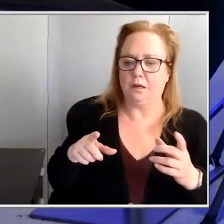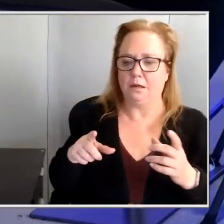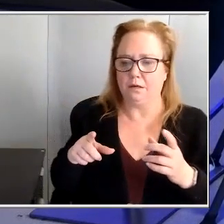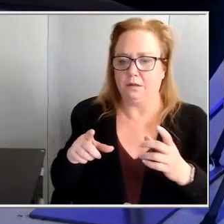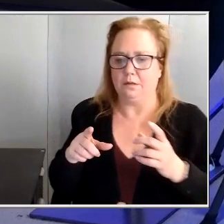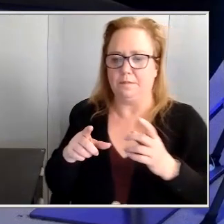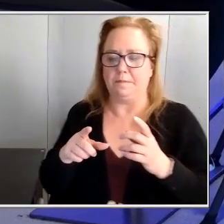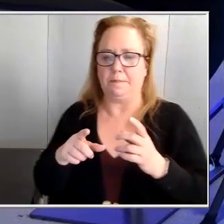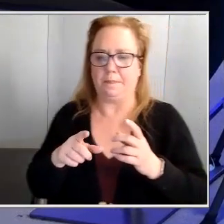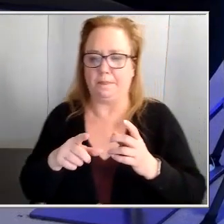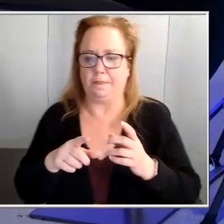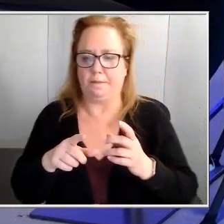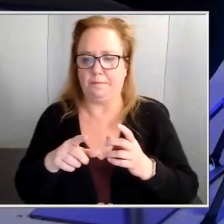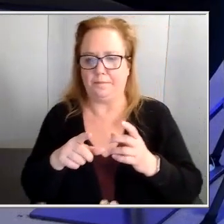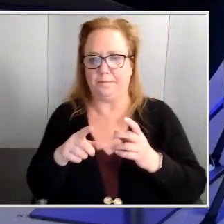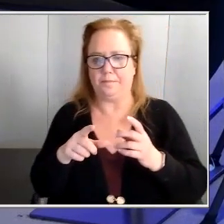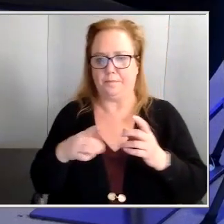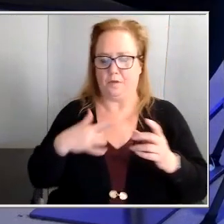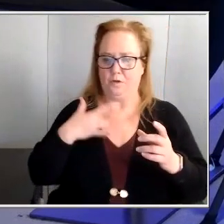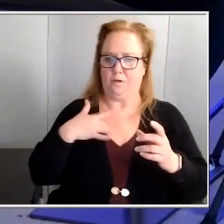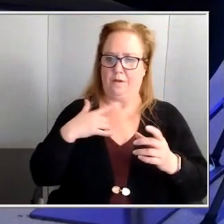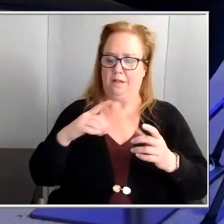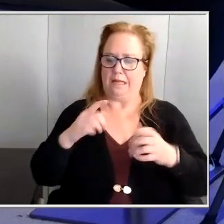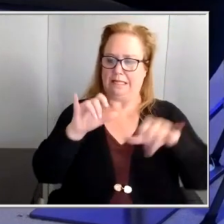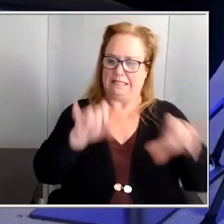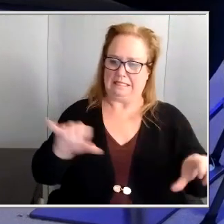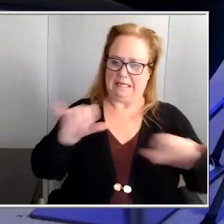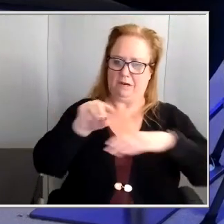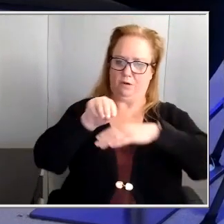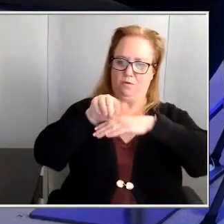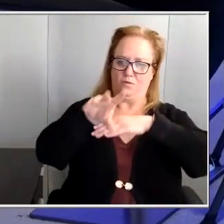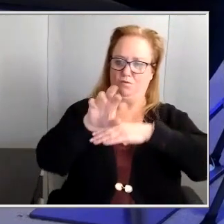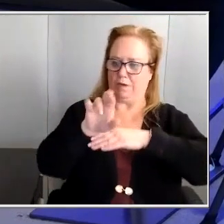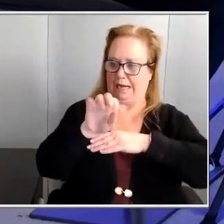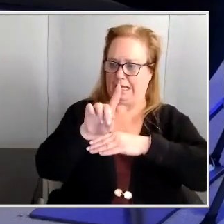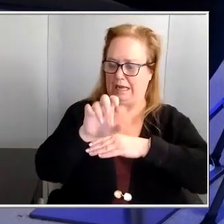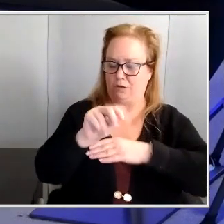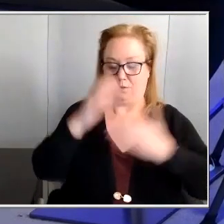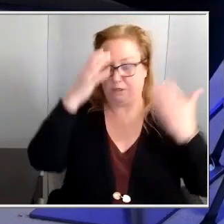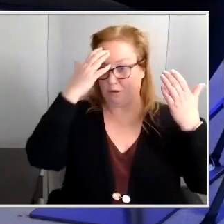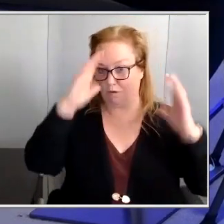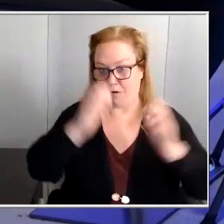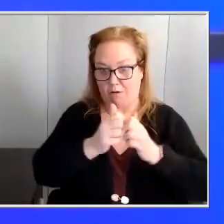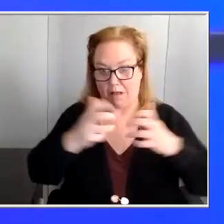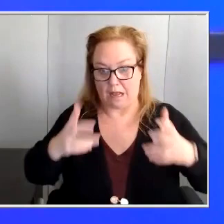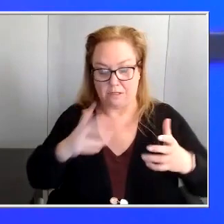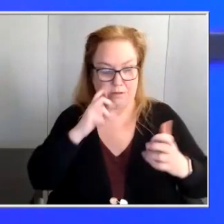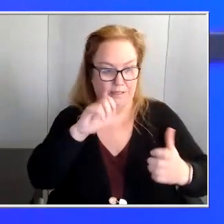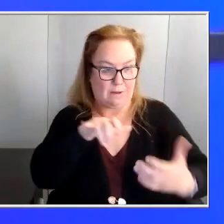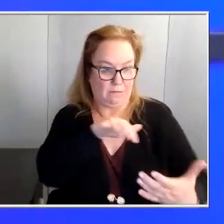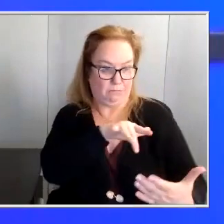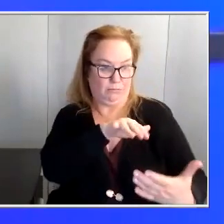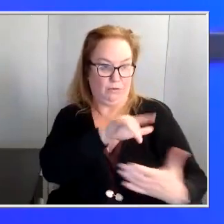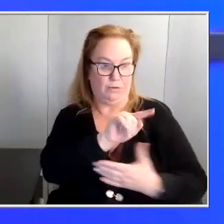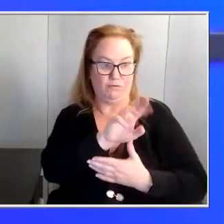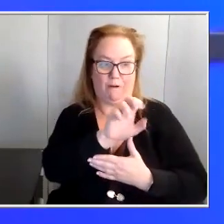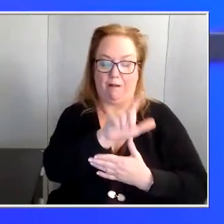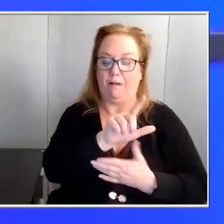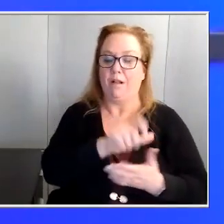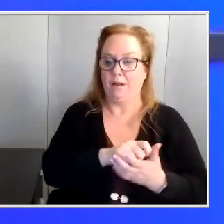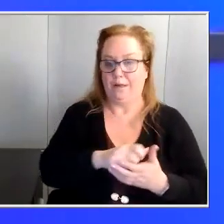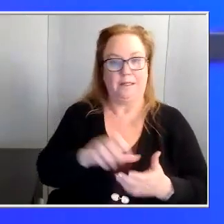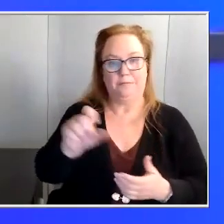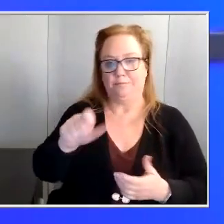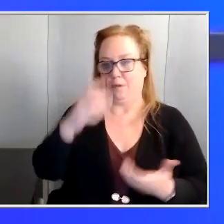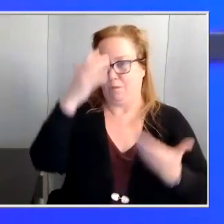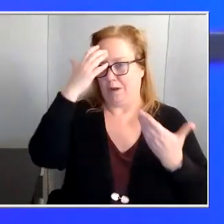think this is more effective than standard radiation, or is that, we just don't know and that's why we're doing the trial? I think the answer has to be, we don't know and that's